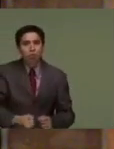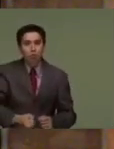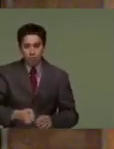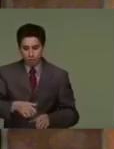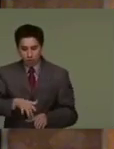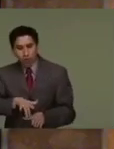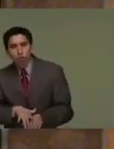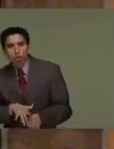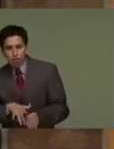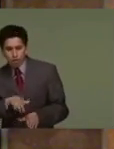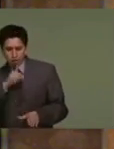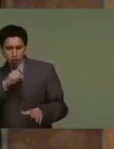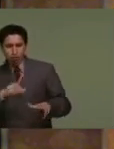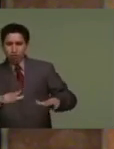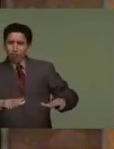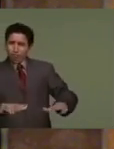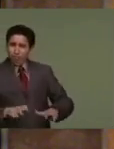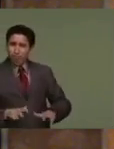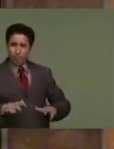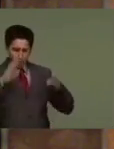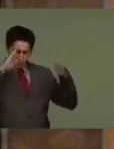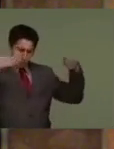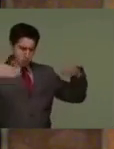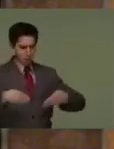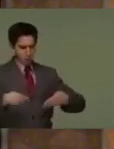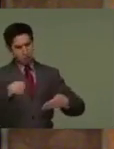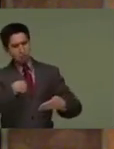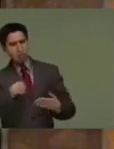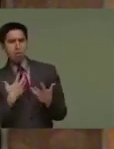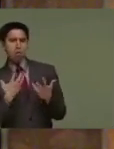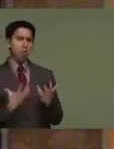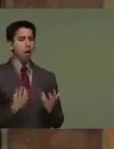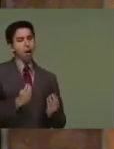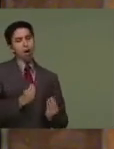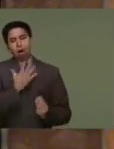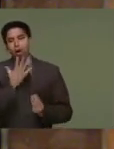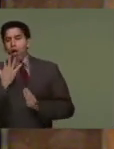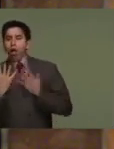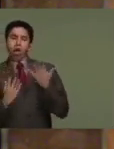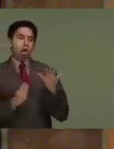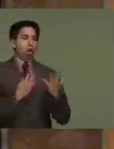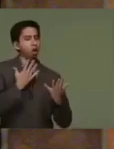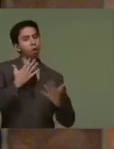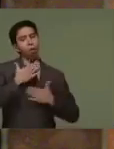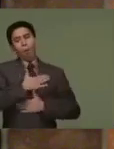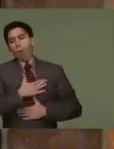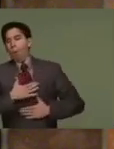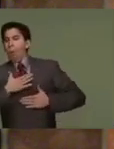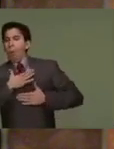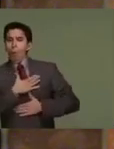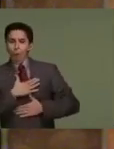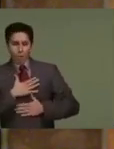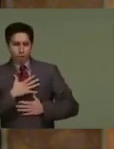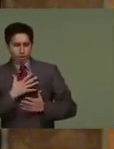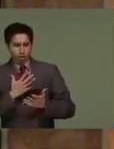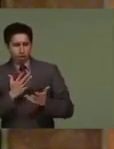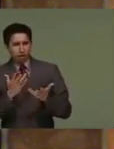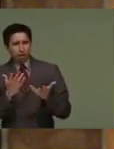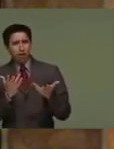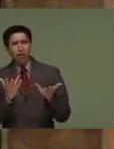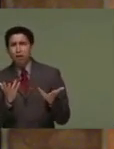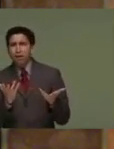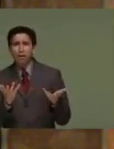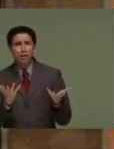am nothing but a number to these people. You know, and you're nothing. And this video goes